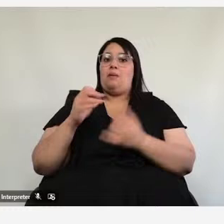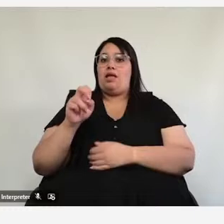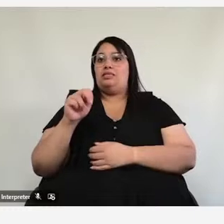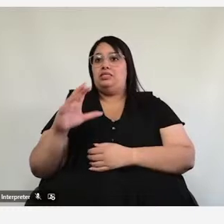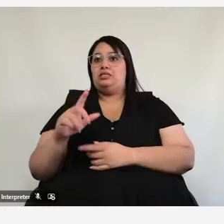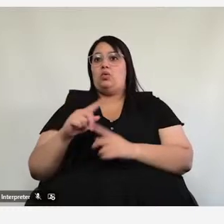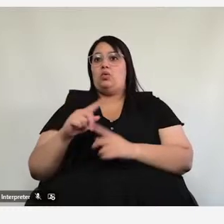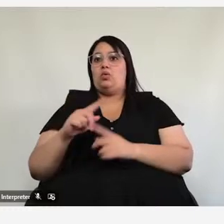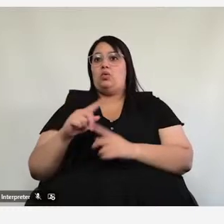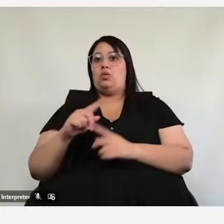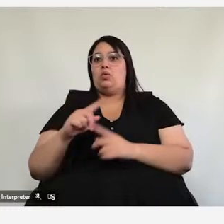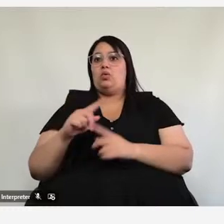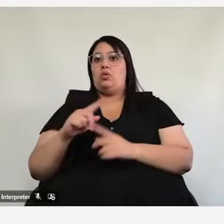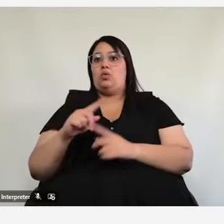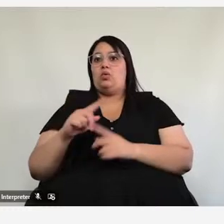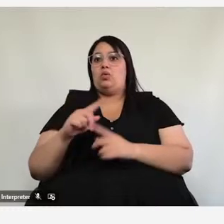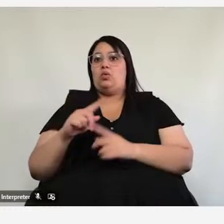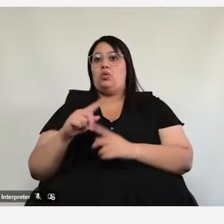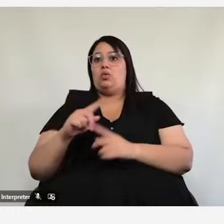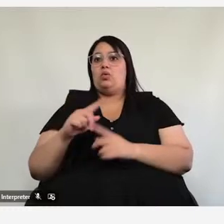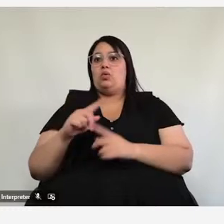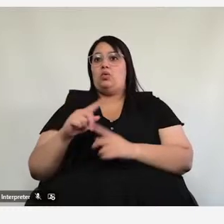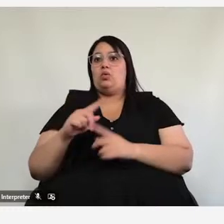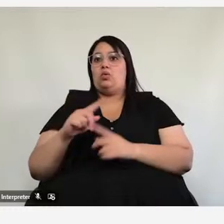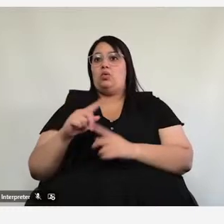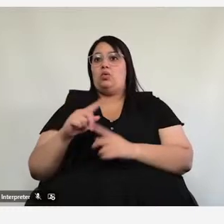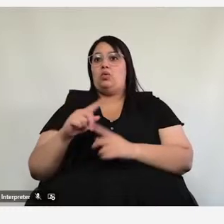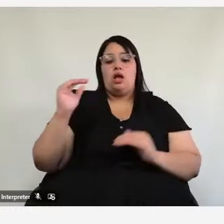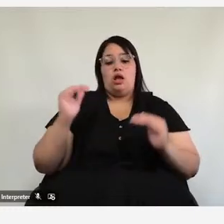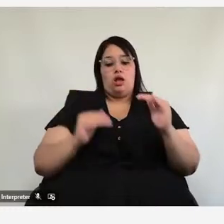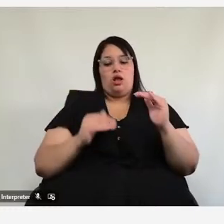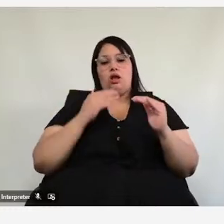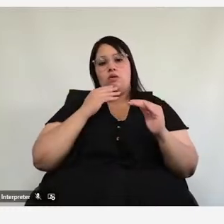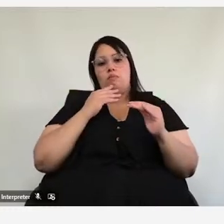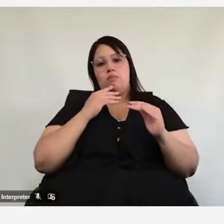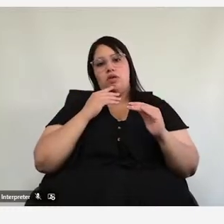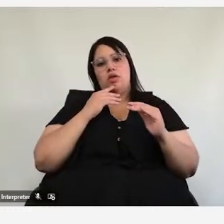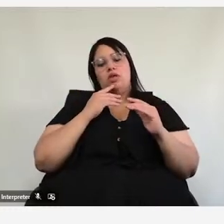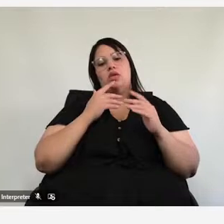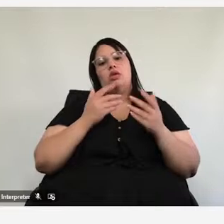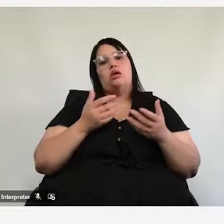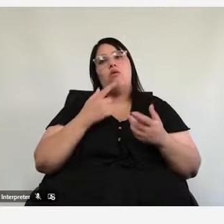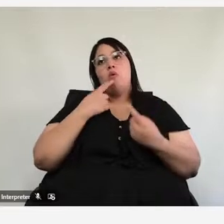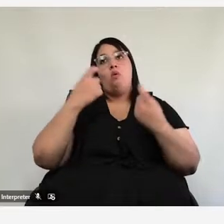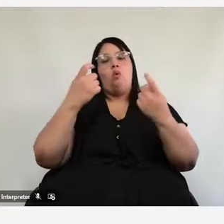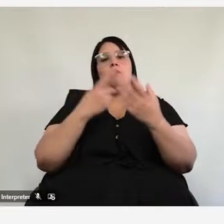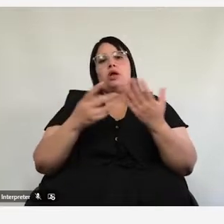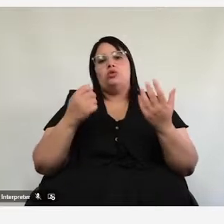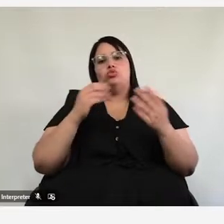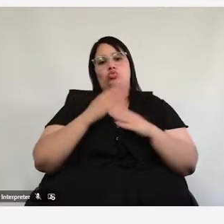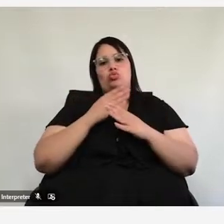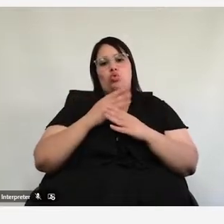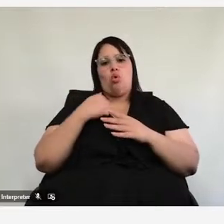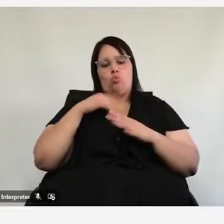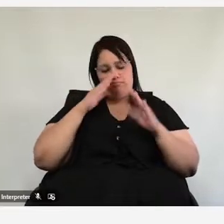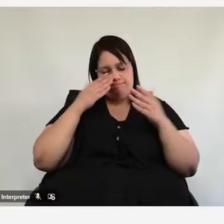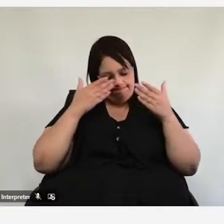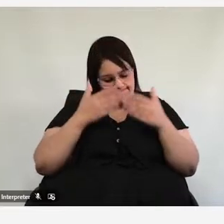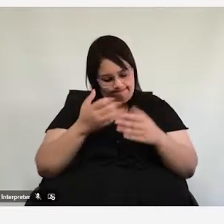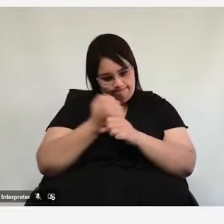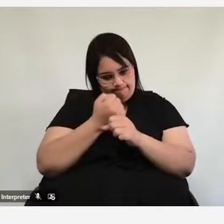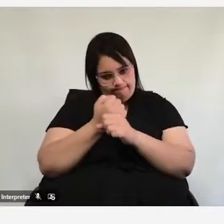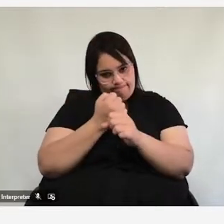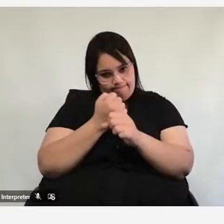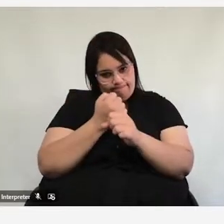they increased VAT. For the DA, inequality is a clarion call to keep our noses to the grindstone and keep working to